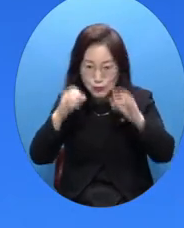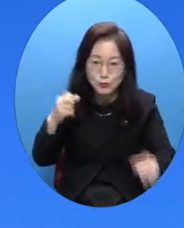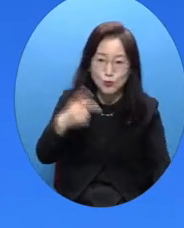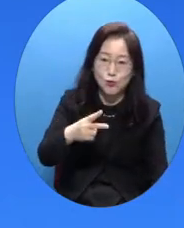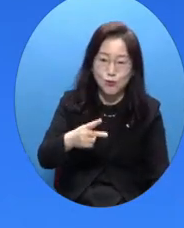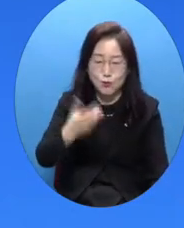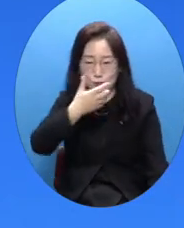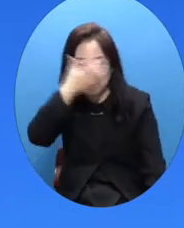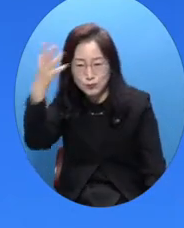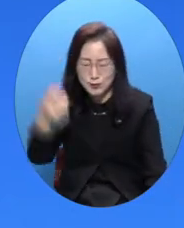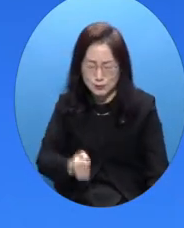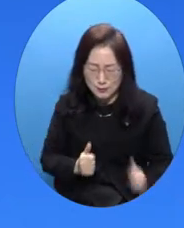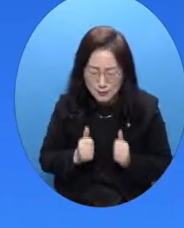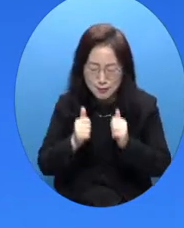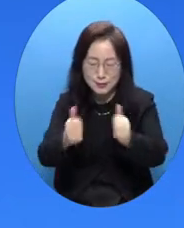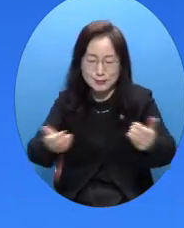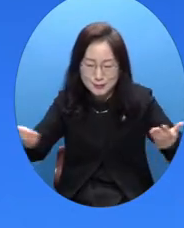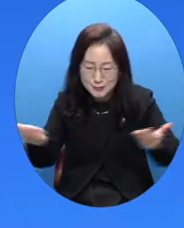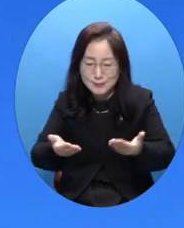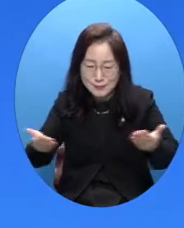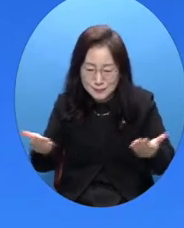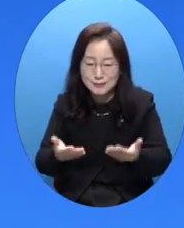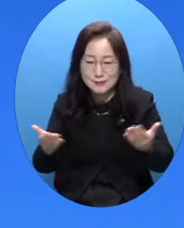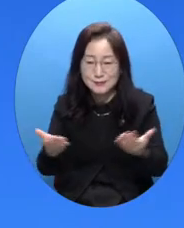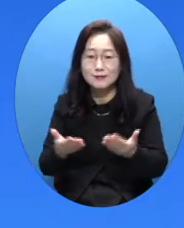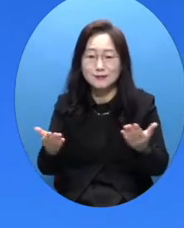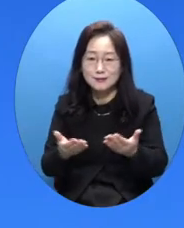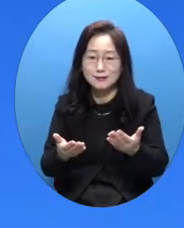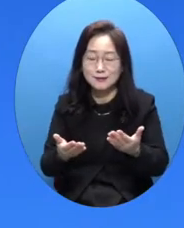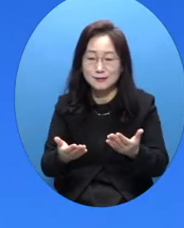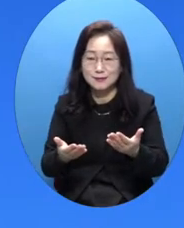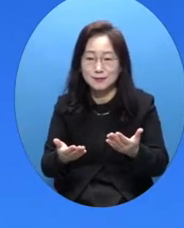opened his eyes very strongly